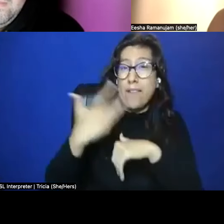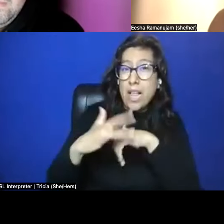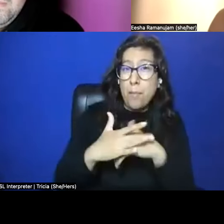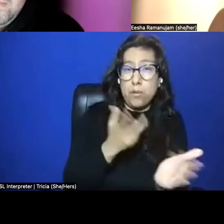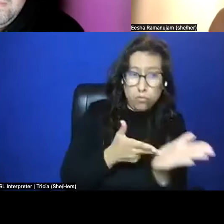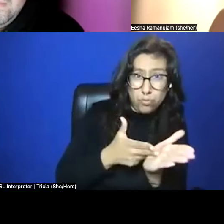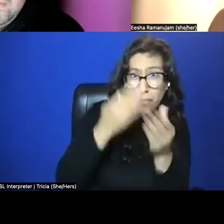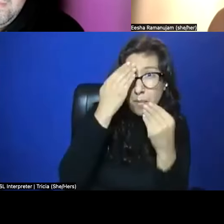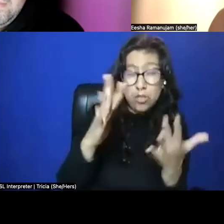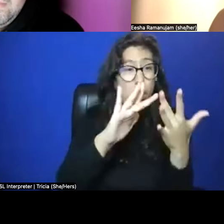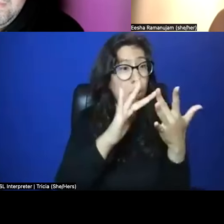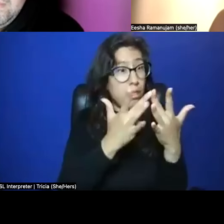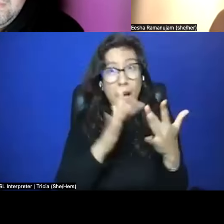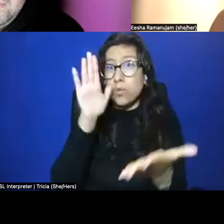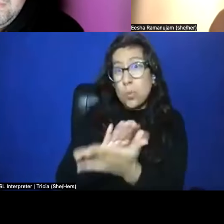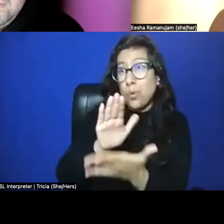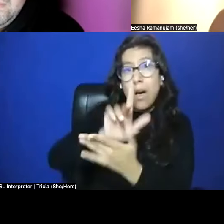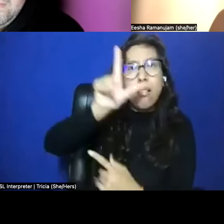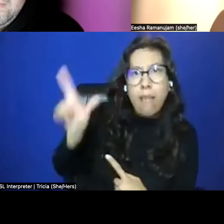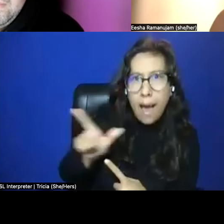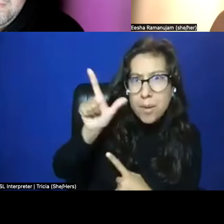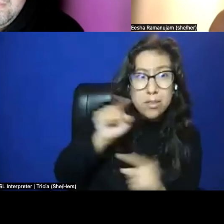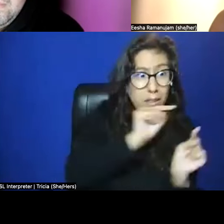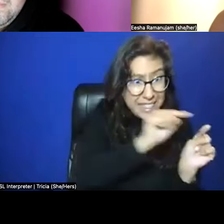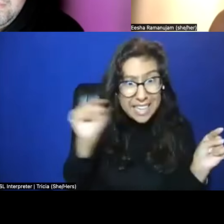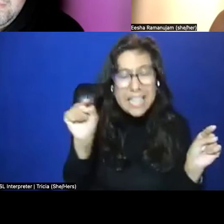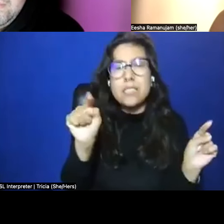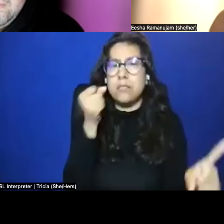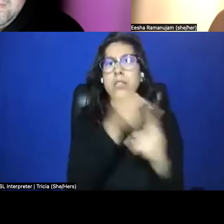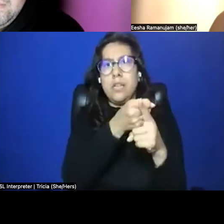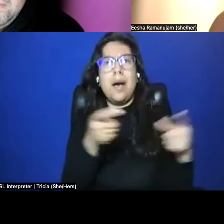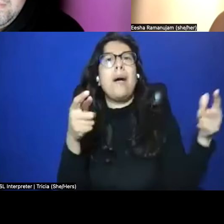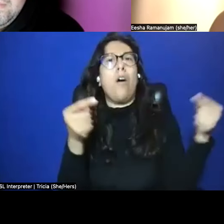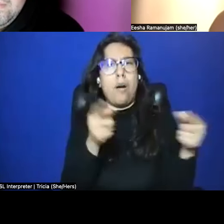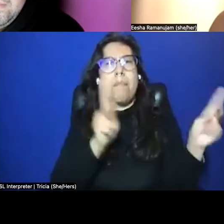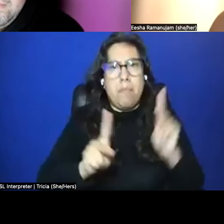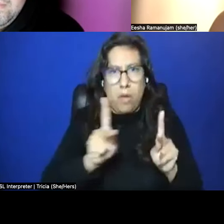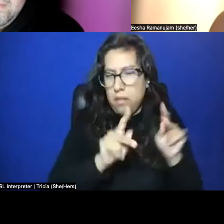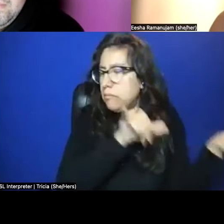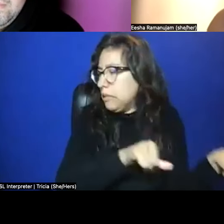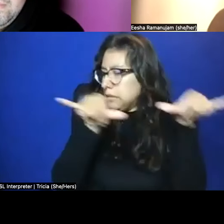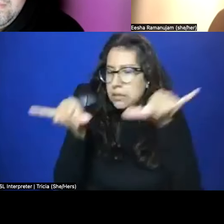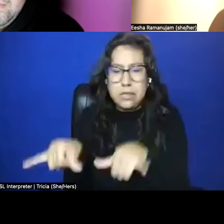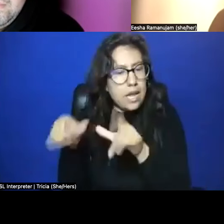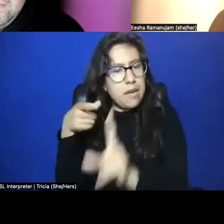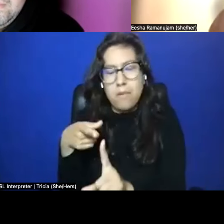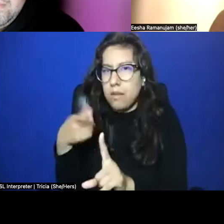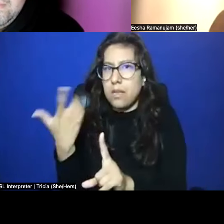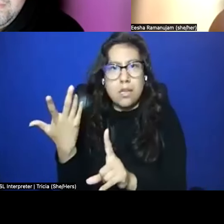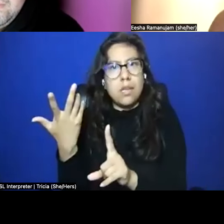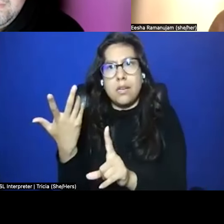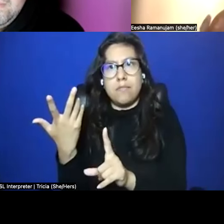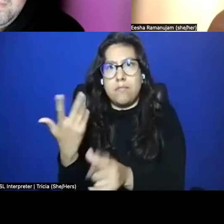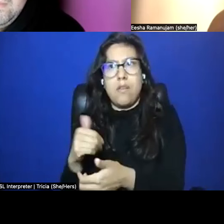schools or in libraries, those are actively harming people in the same way that in the way that they're